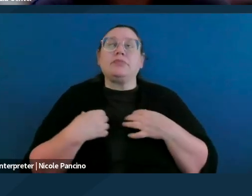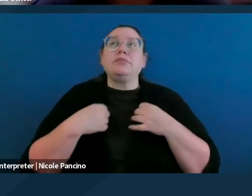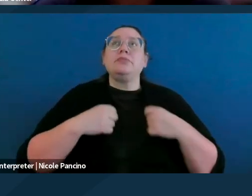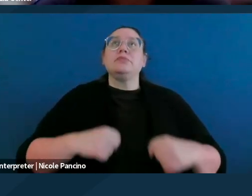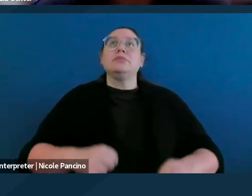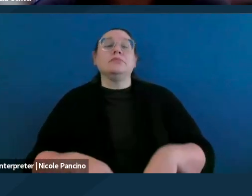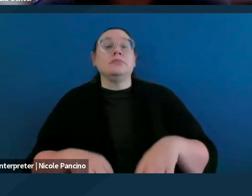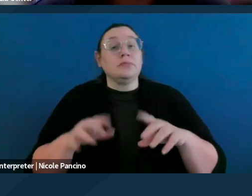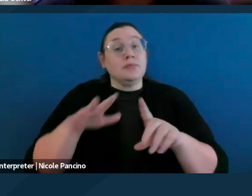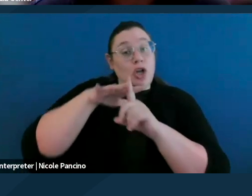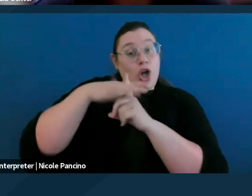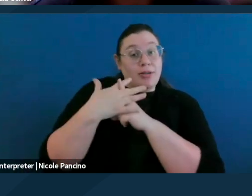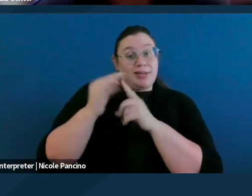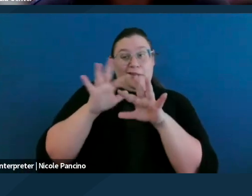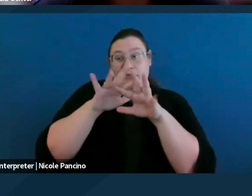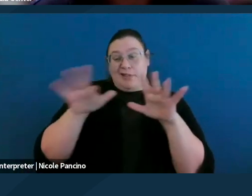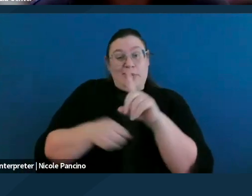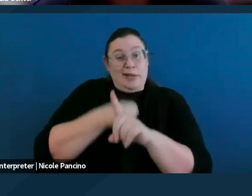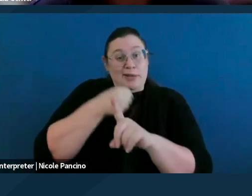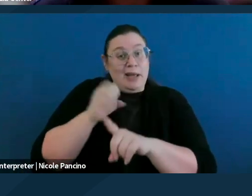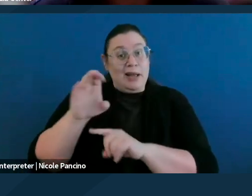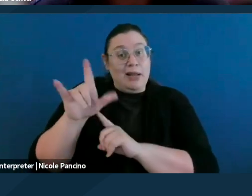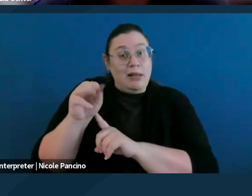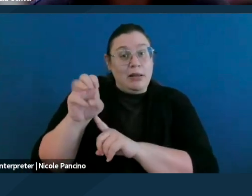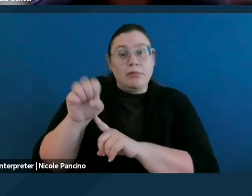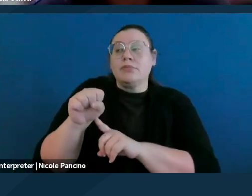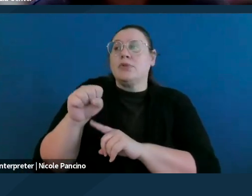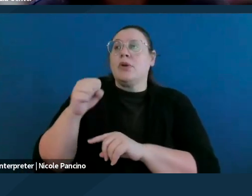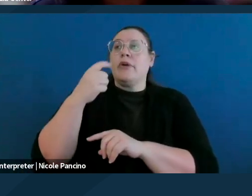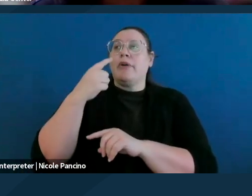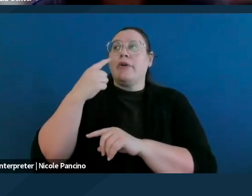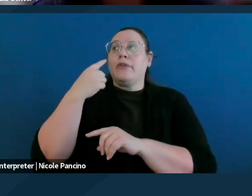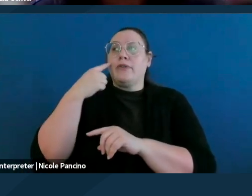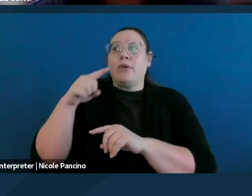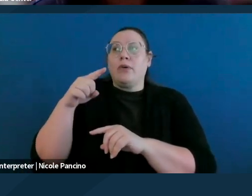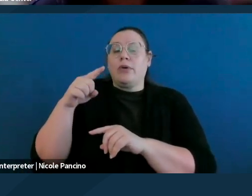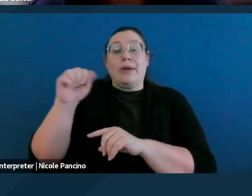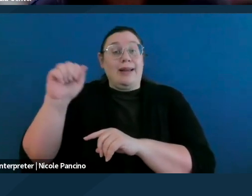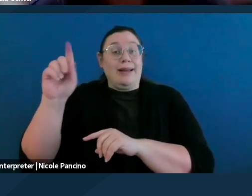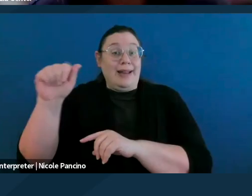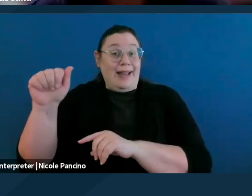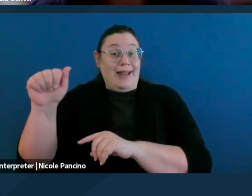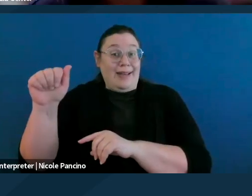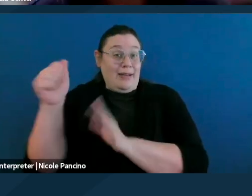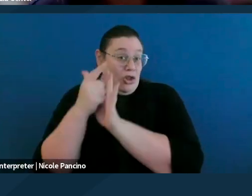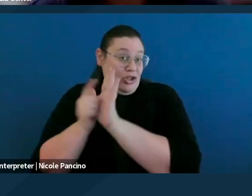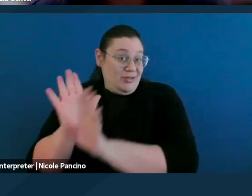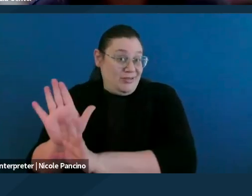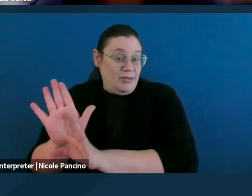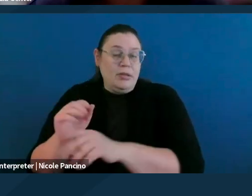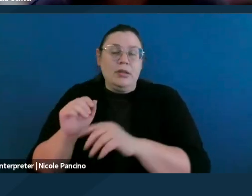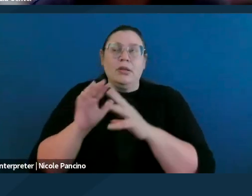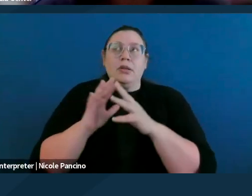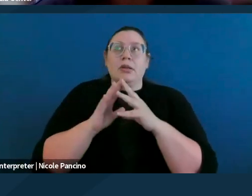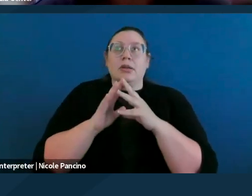in the context of disparate impact claims for under ADA laws, there is not